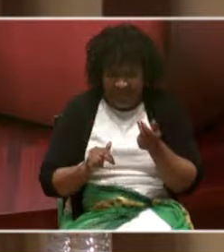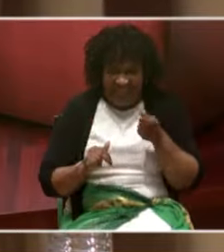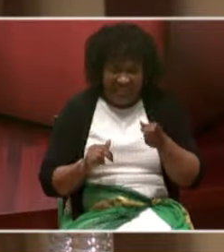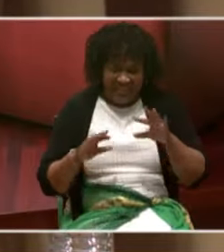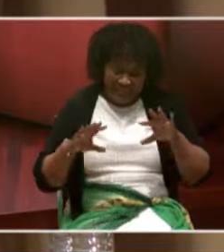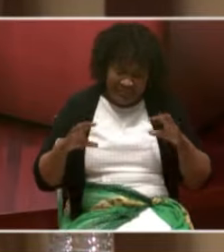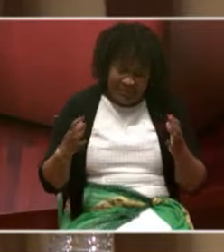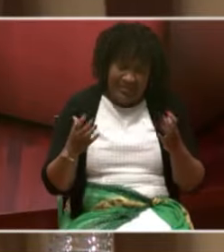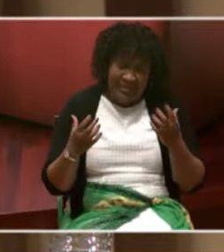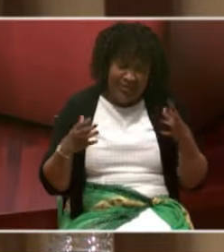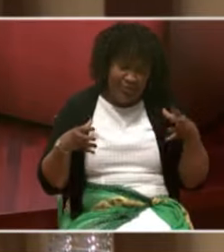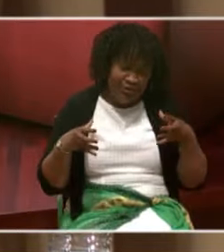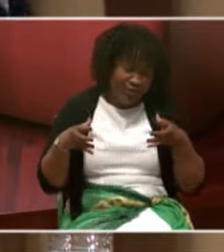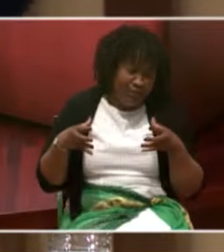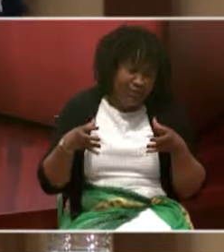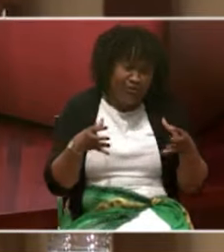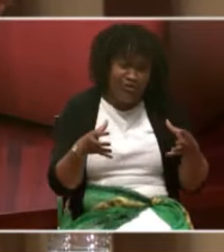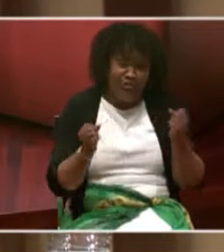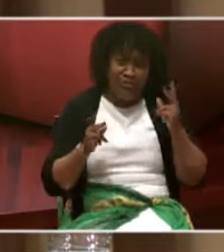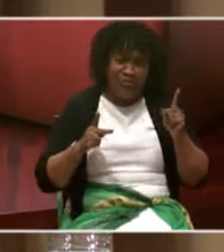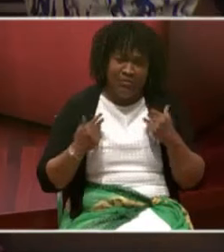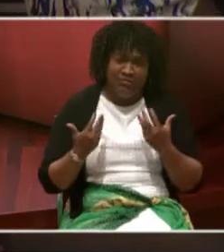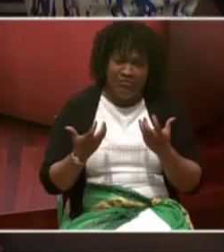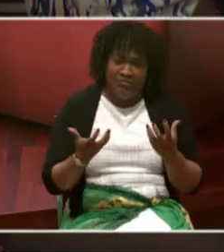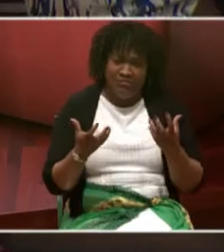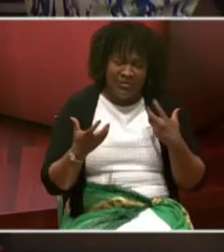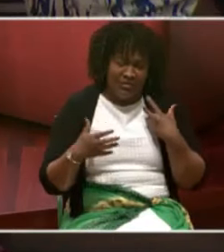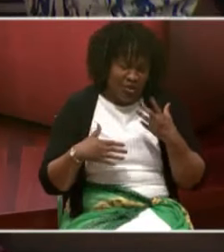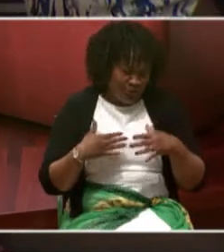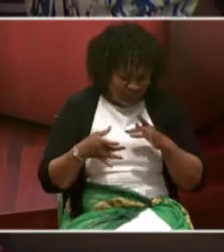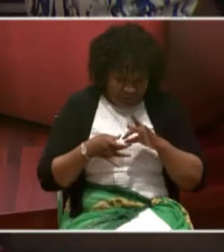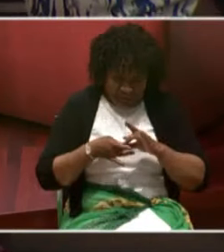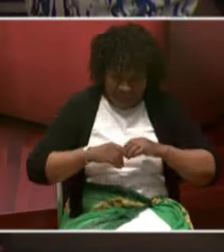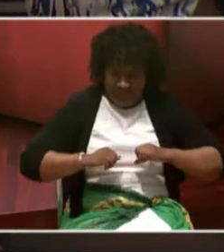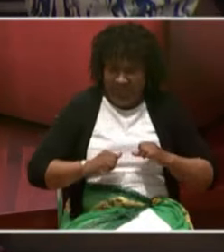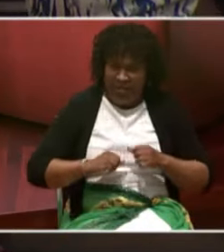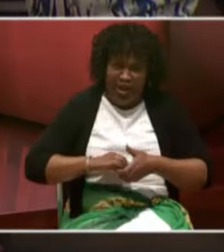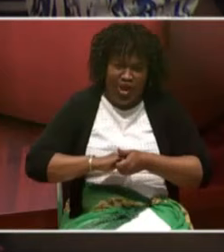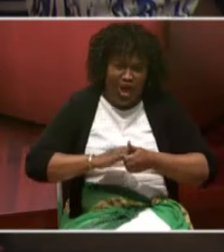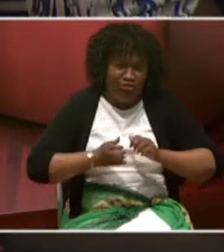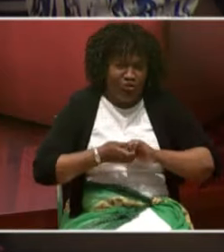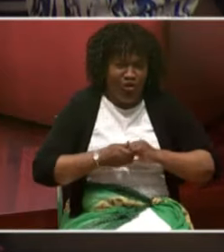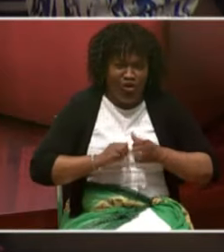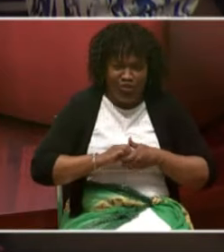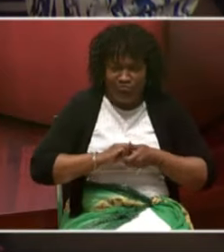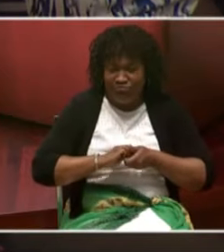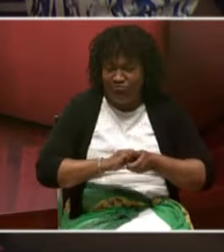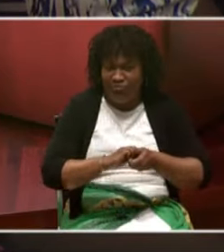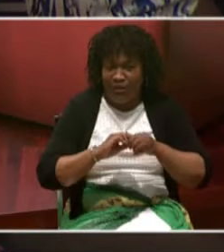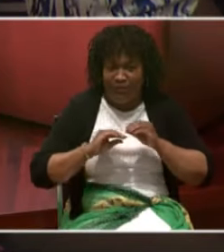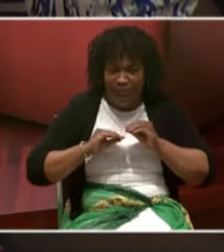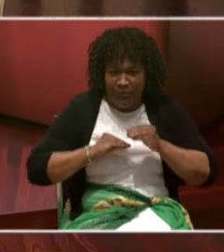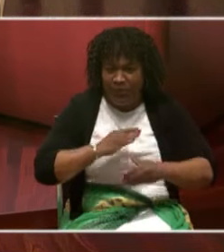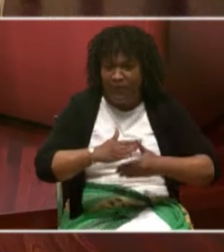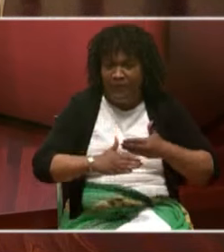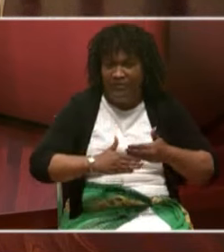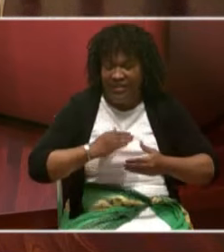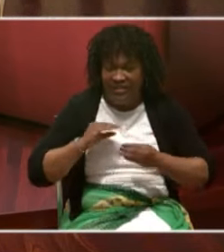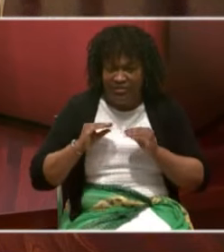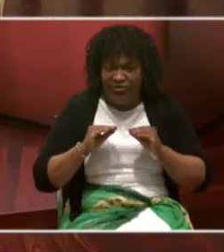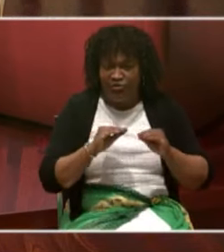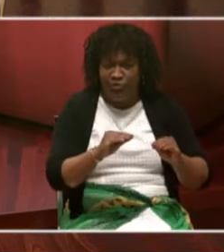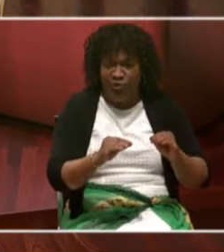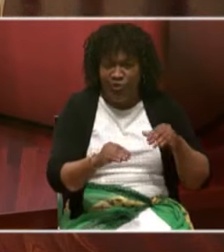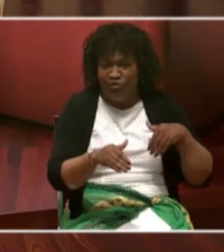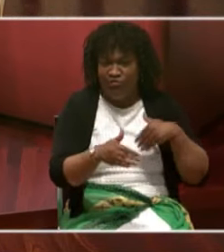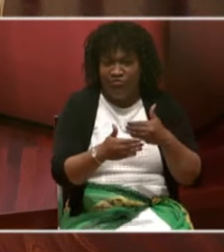of Kennedy is the party of Eastland. The party of Jarvis or Rockefeller is the party